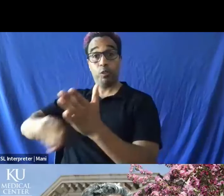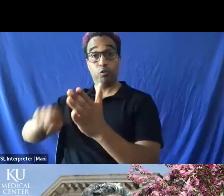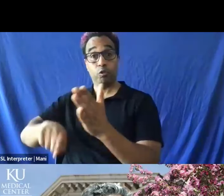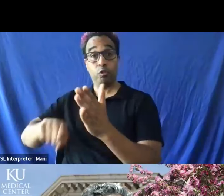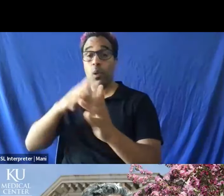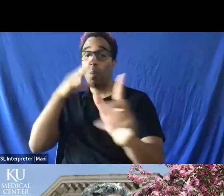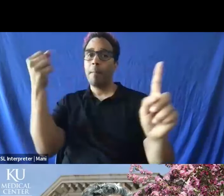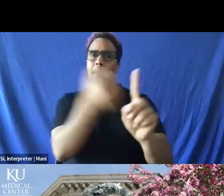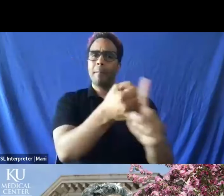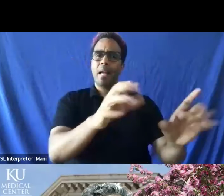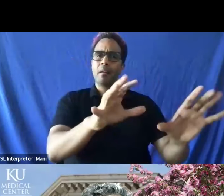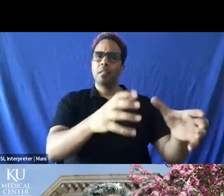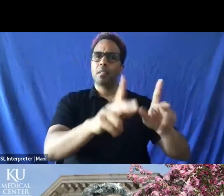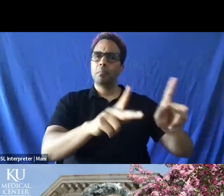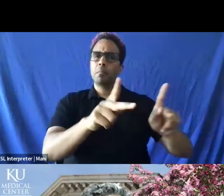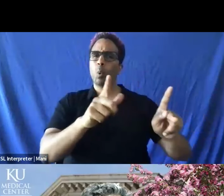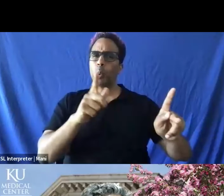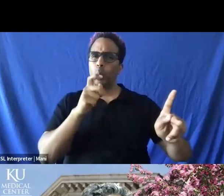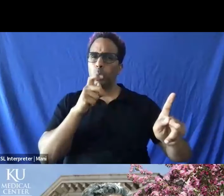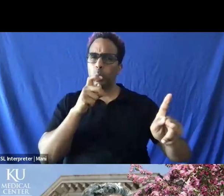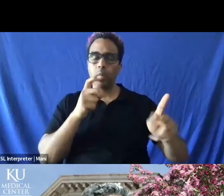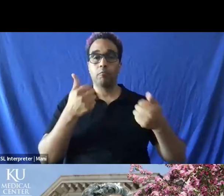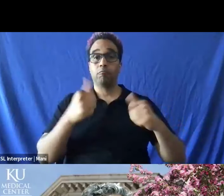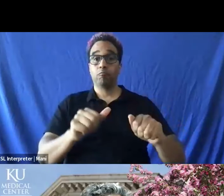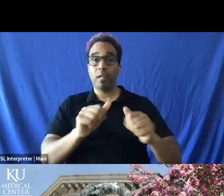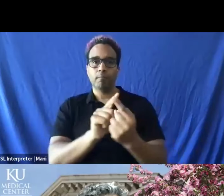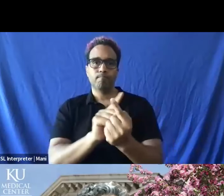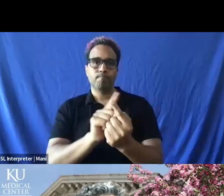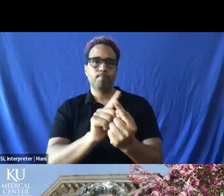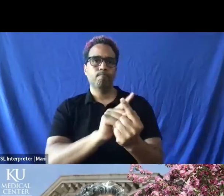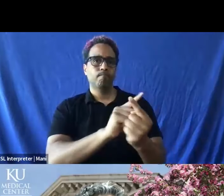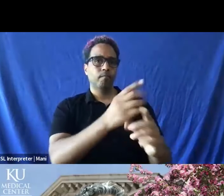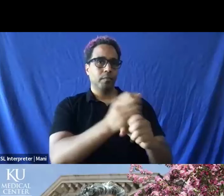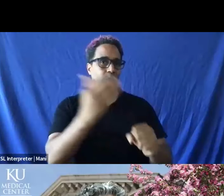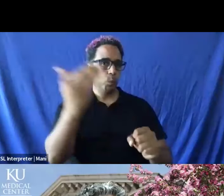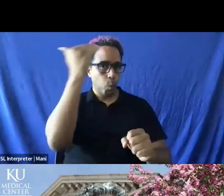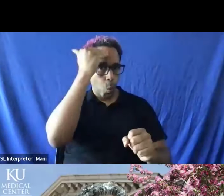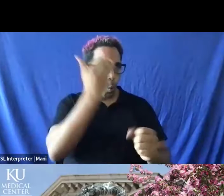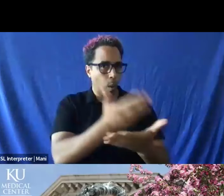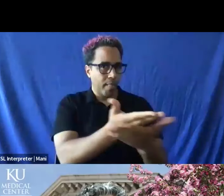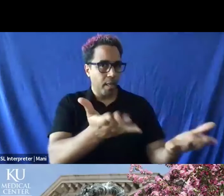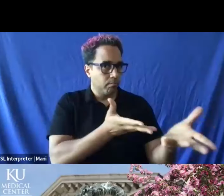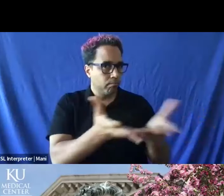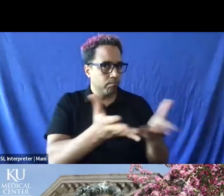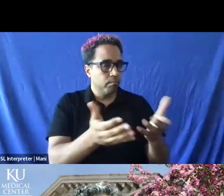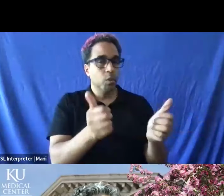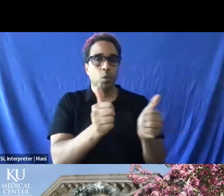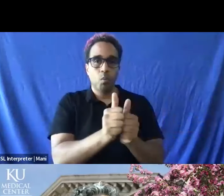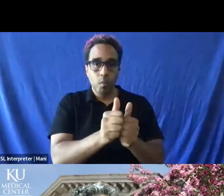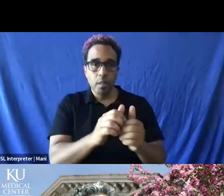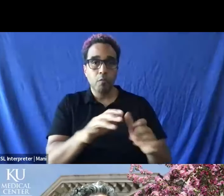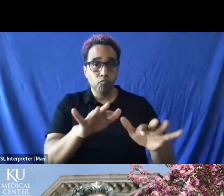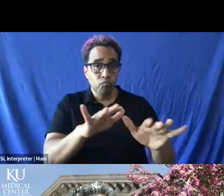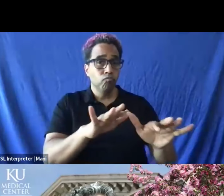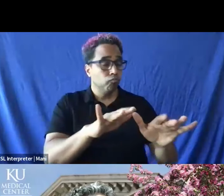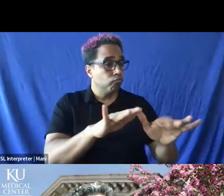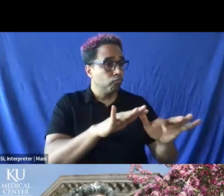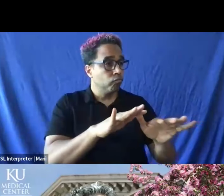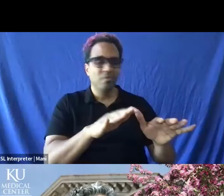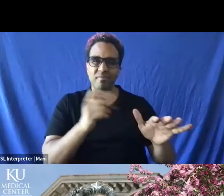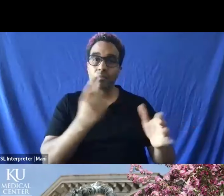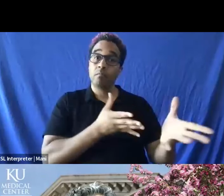or the populations you're particularly interested in, and getting to know and engage with those populations in a different